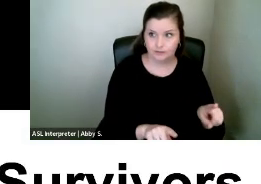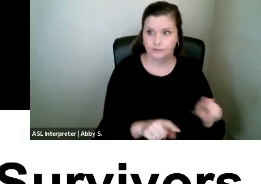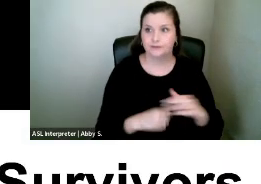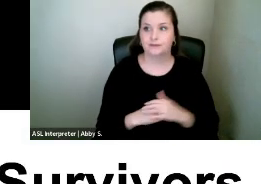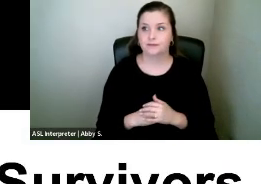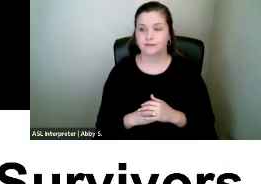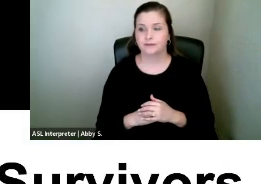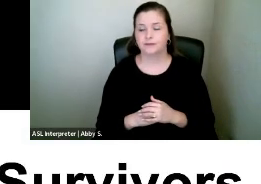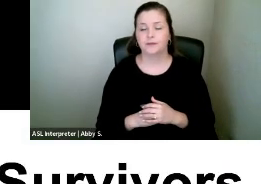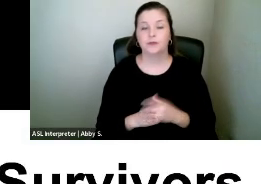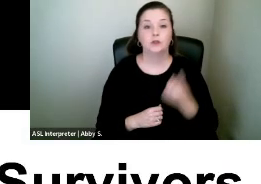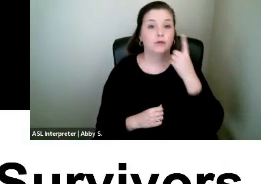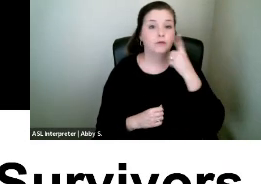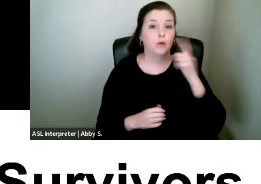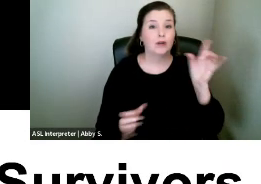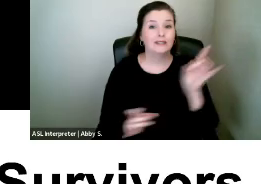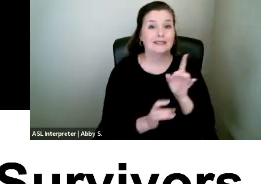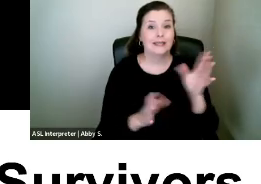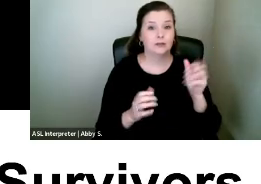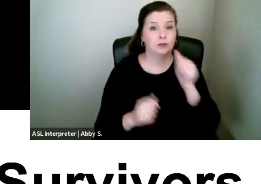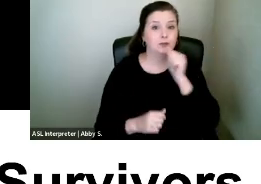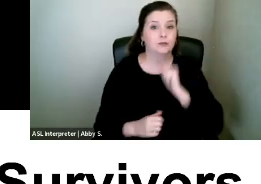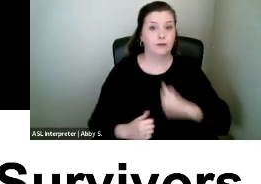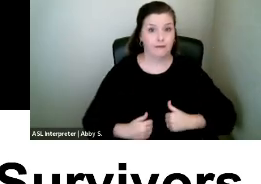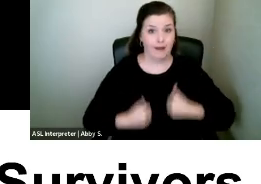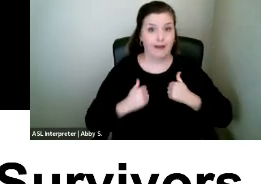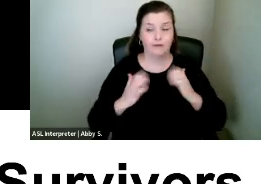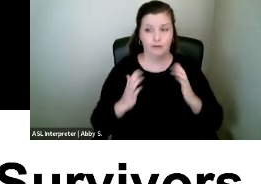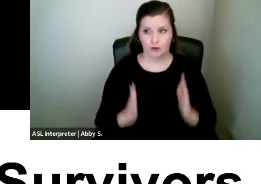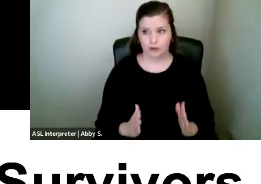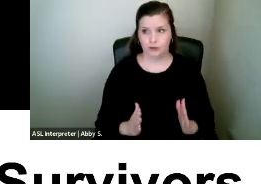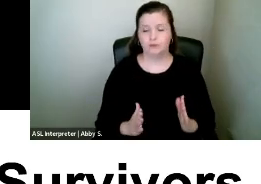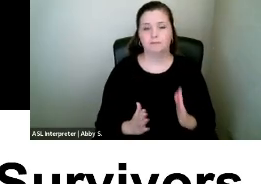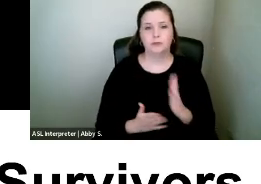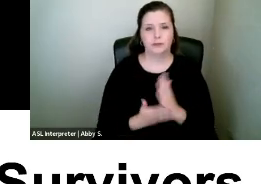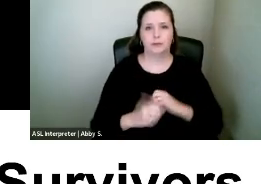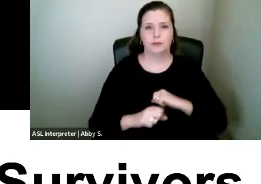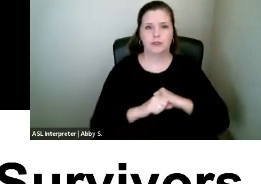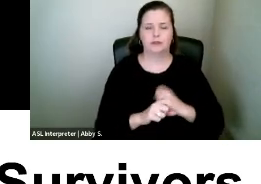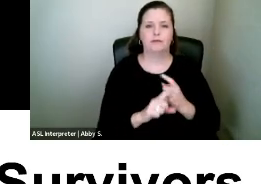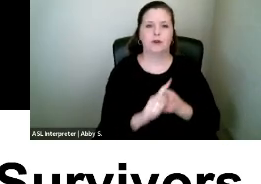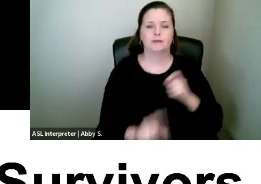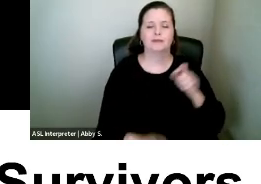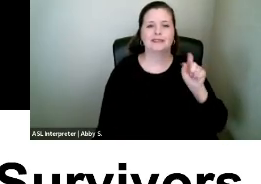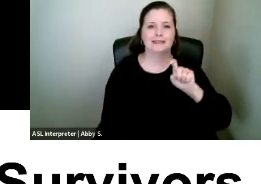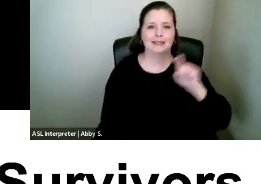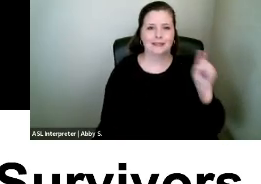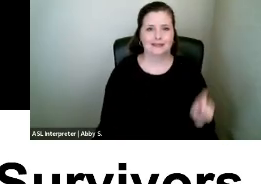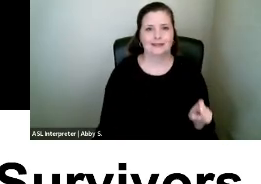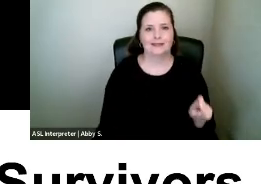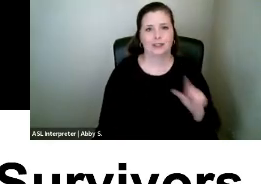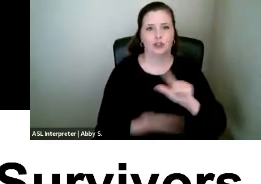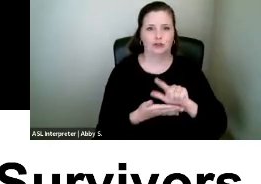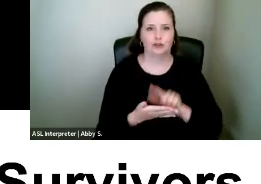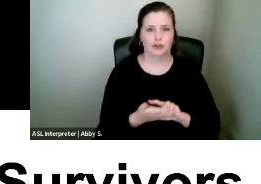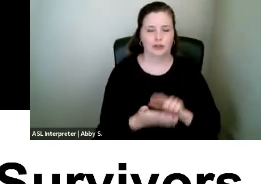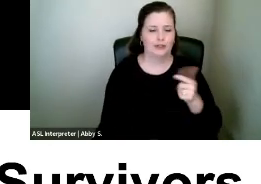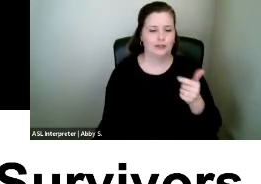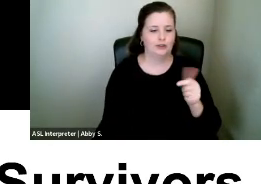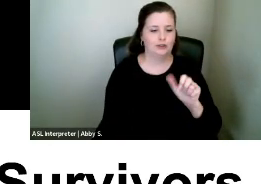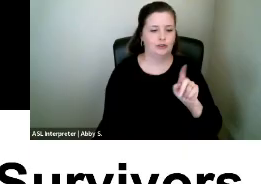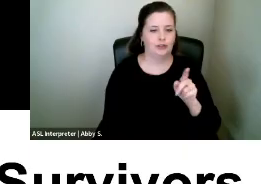for disaster survivors come from the Texas Attorney General. If you want to report